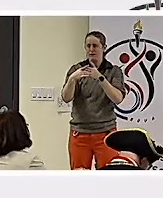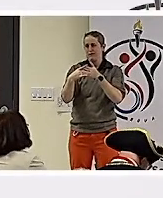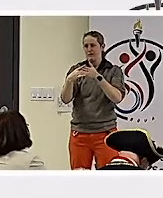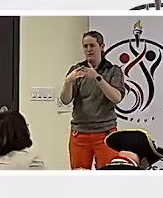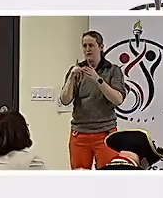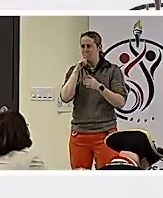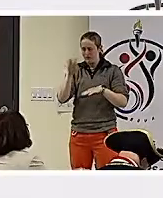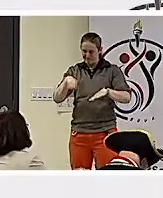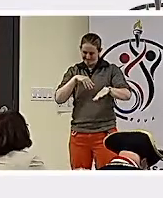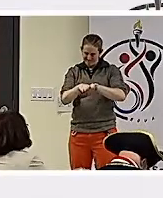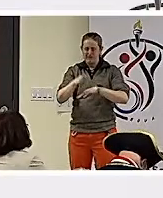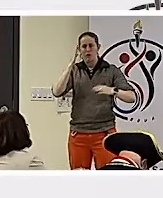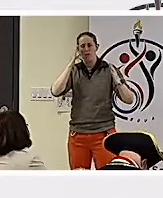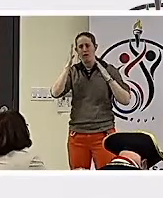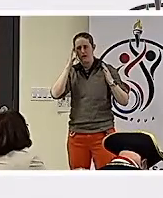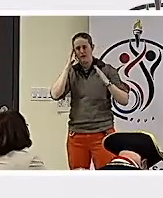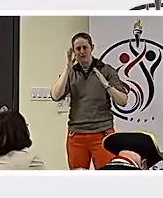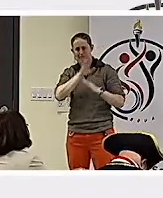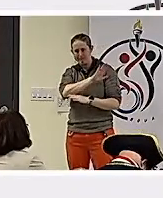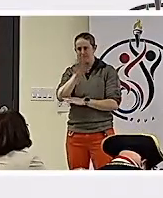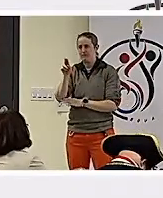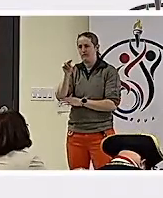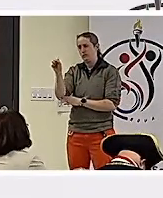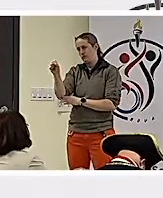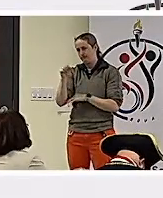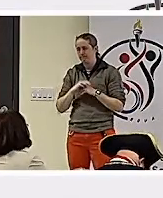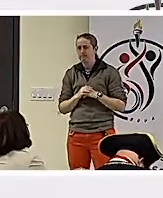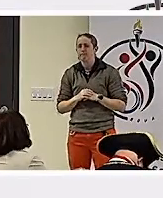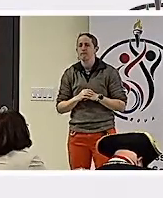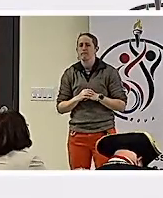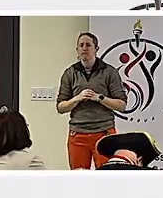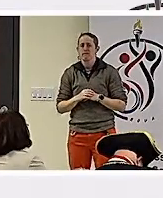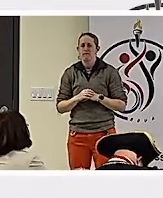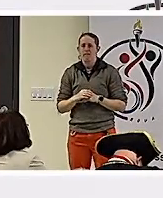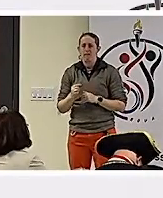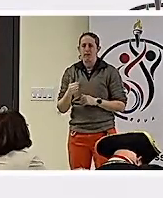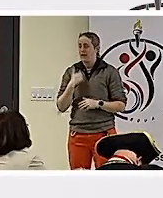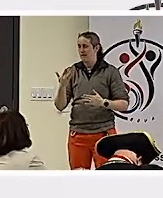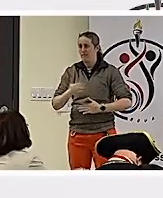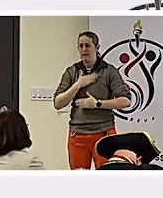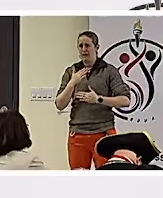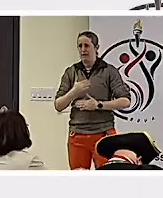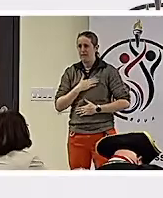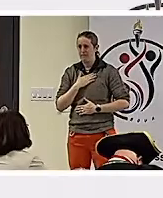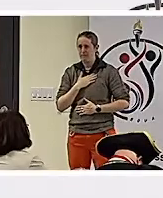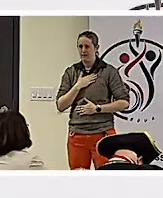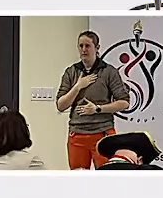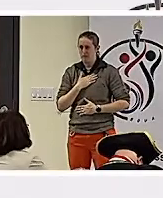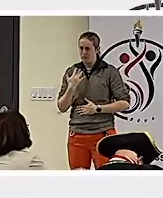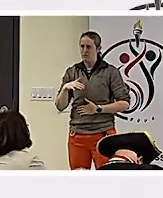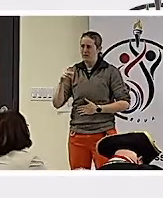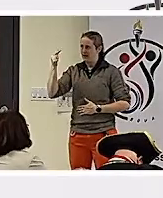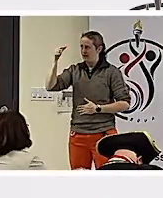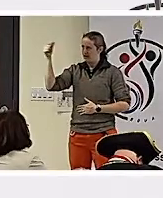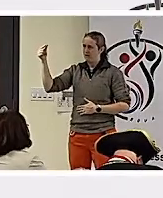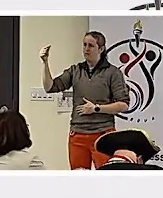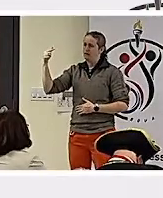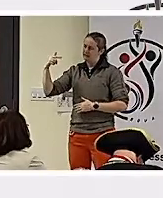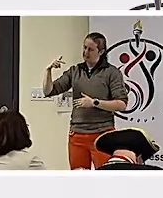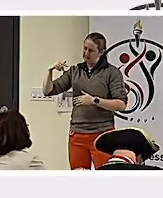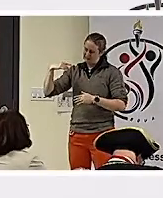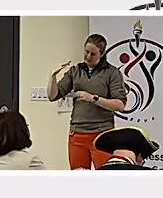and accessibility across the province. I feel honored to say that government has an important role to play in working to